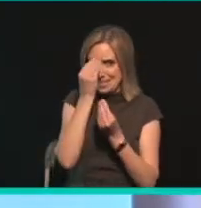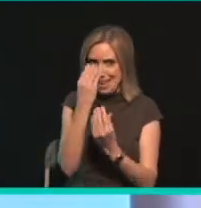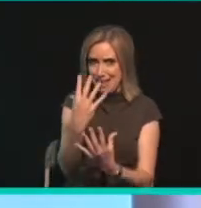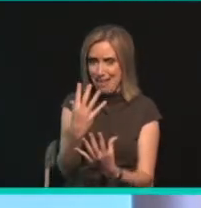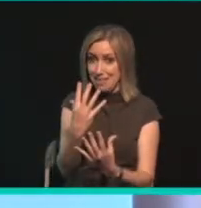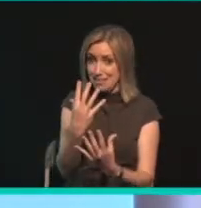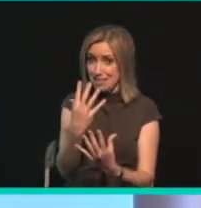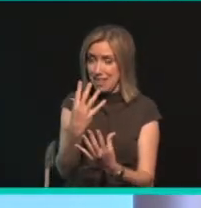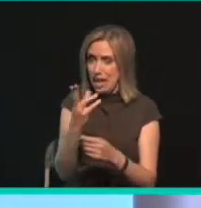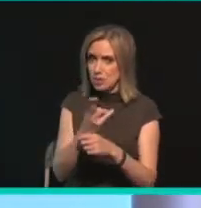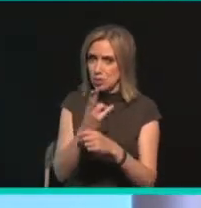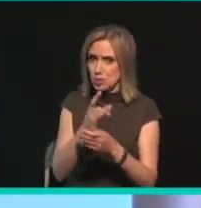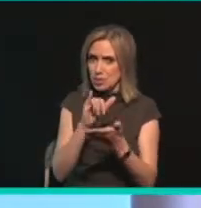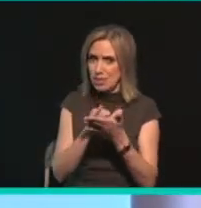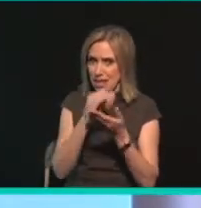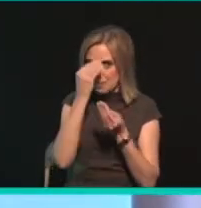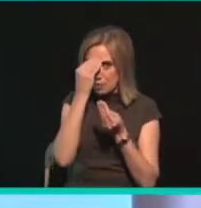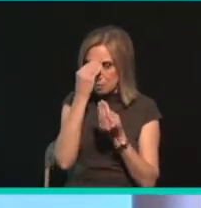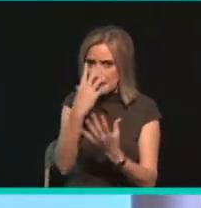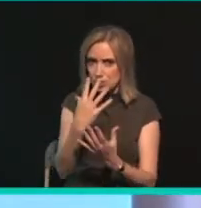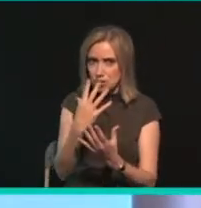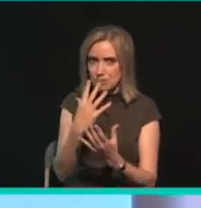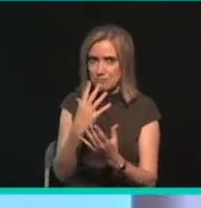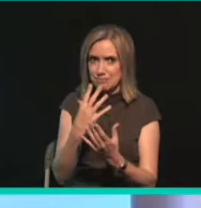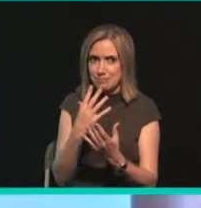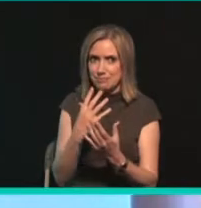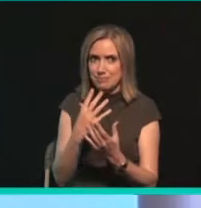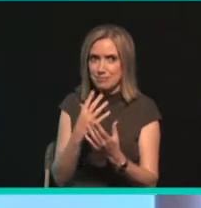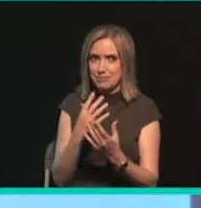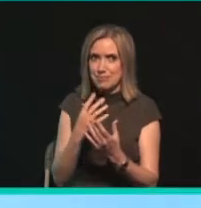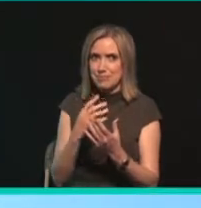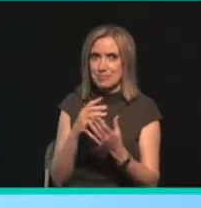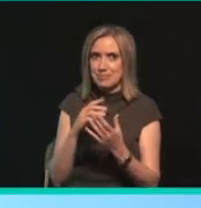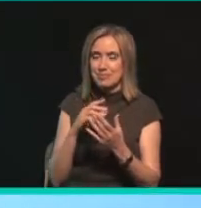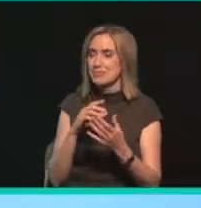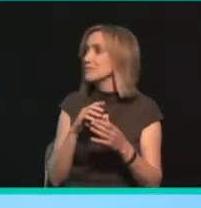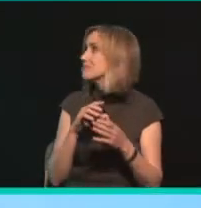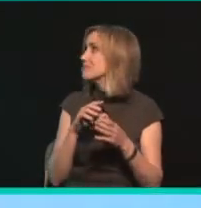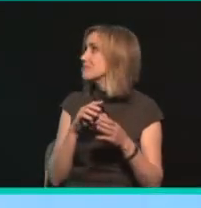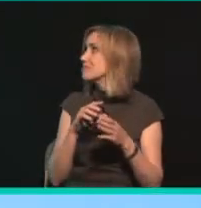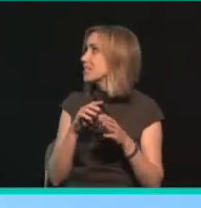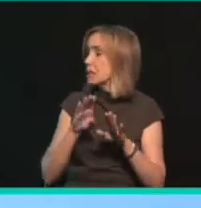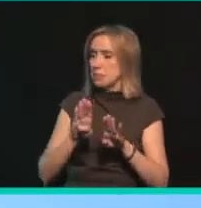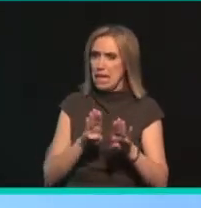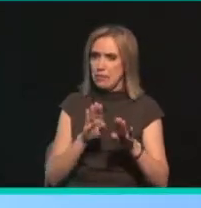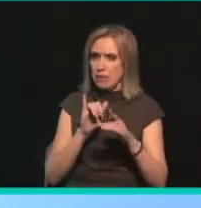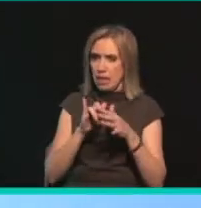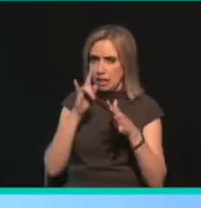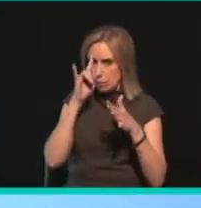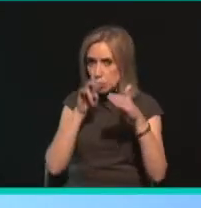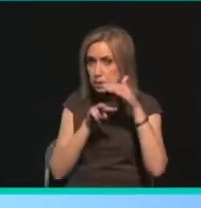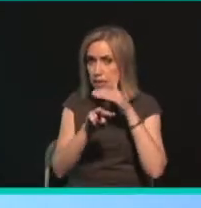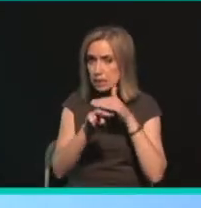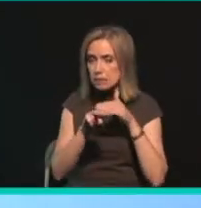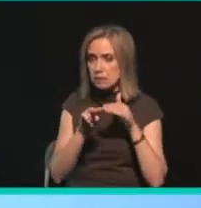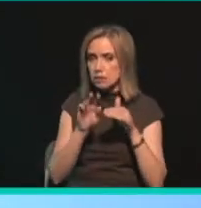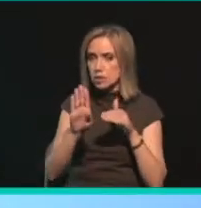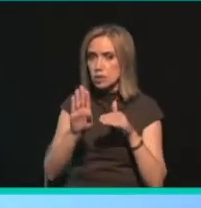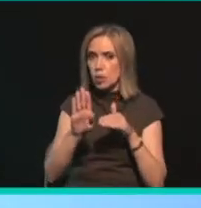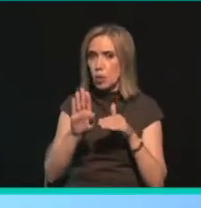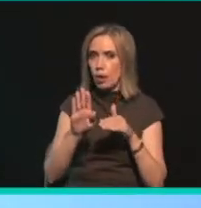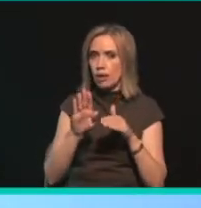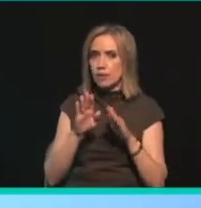and to use that data and monitor consumer behavior, develop predictive models and